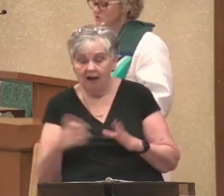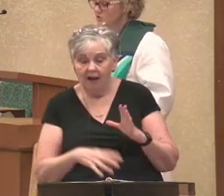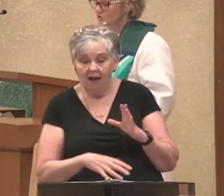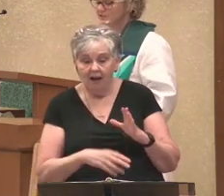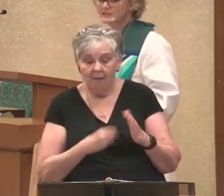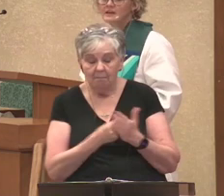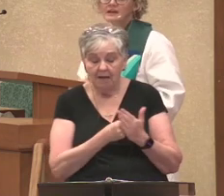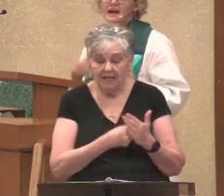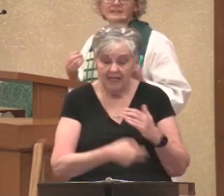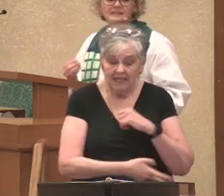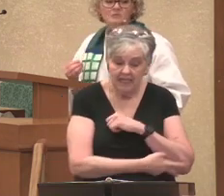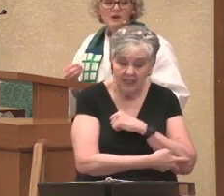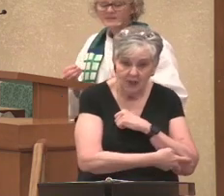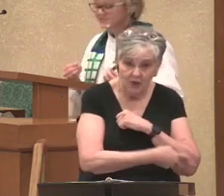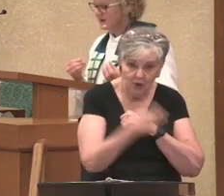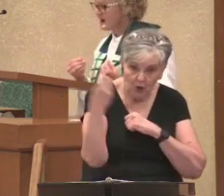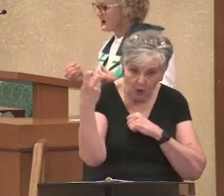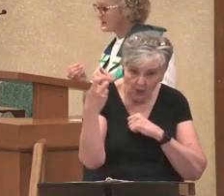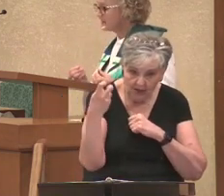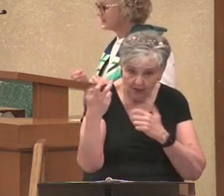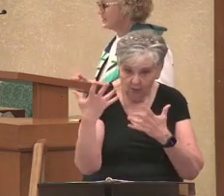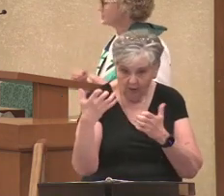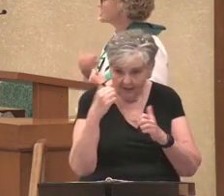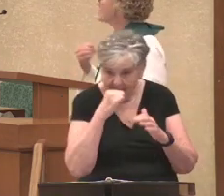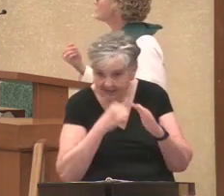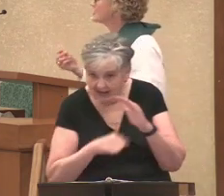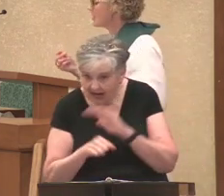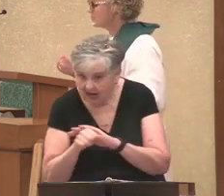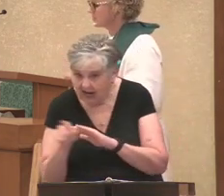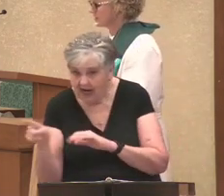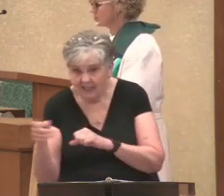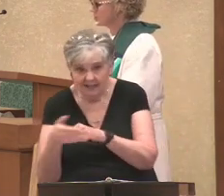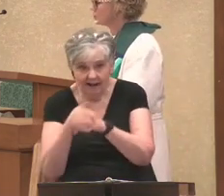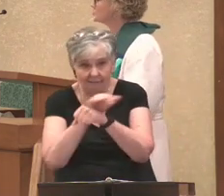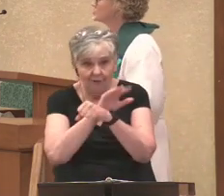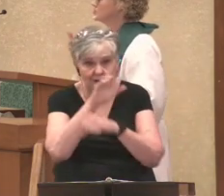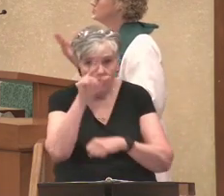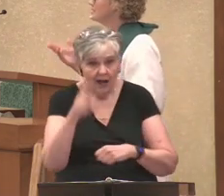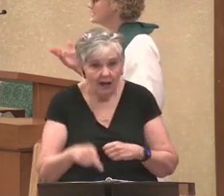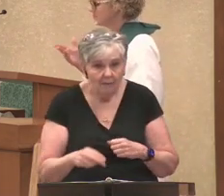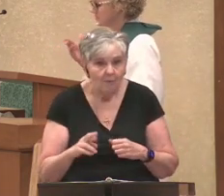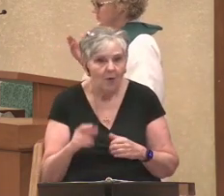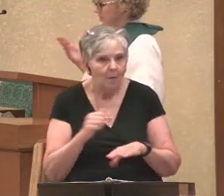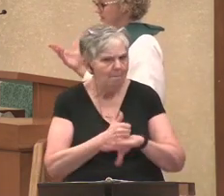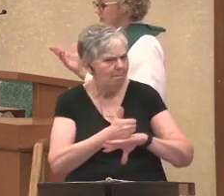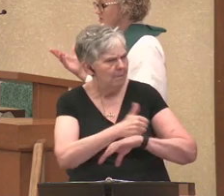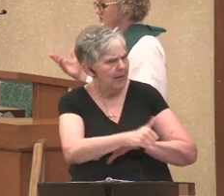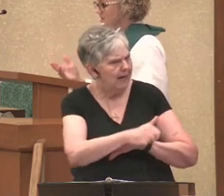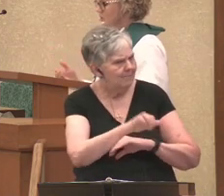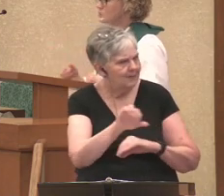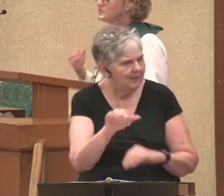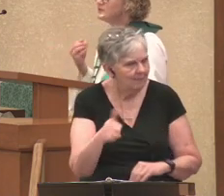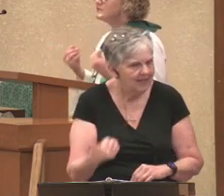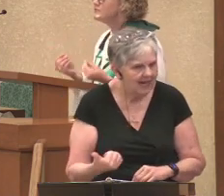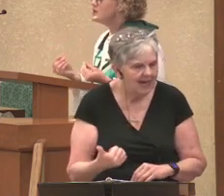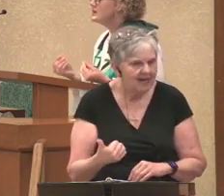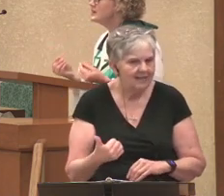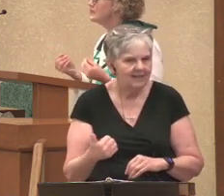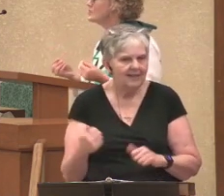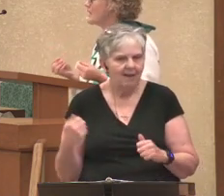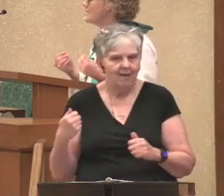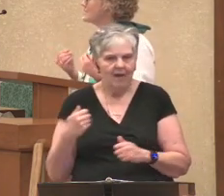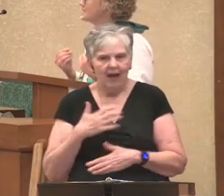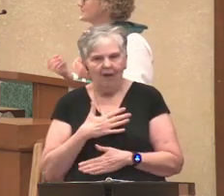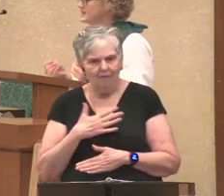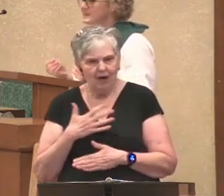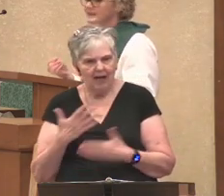money was stolen, had he wanted to hide, to cover it up with an excuse or to blame somebody else? Was he afraid